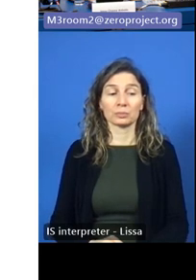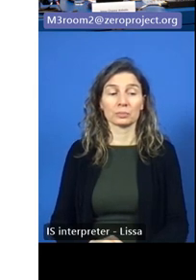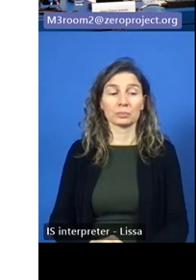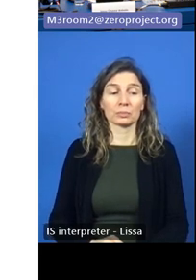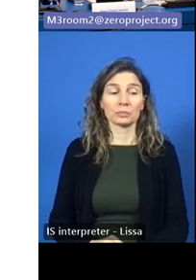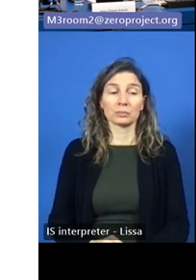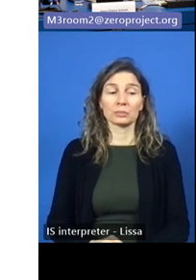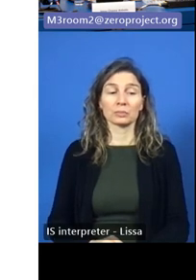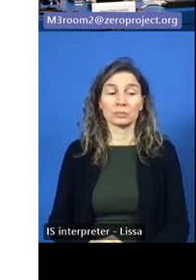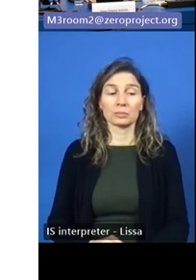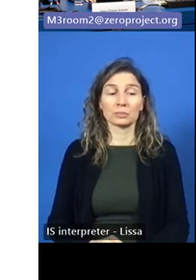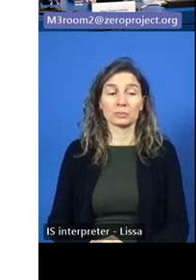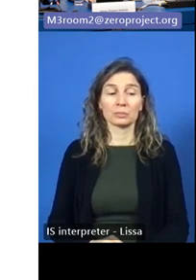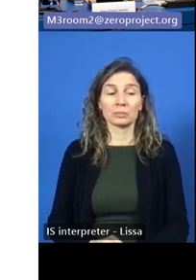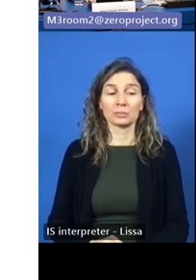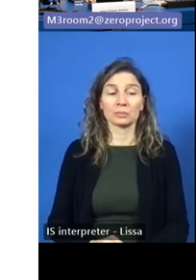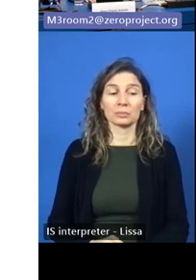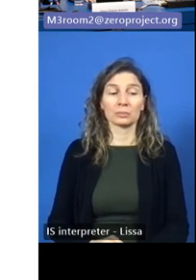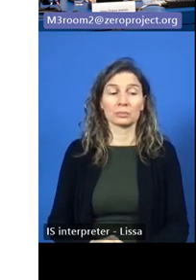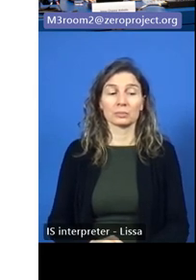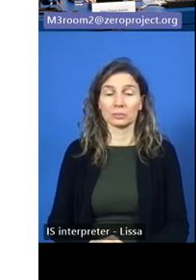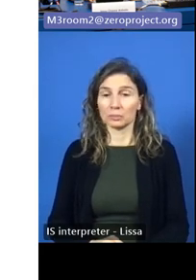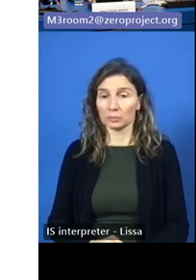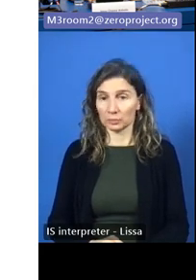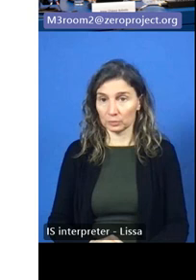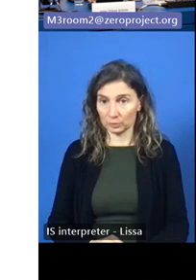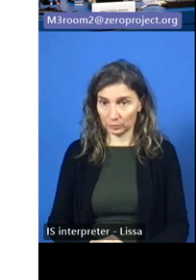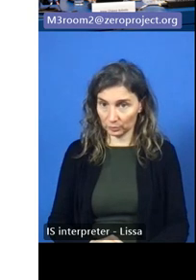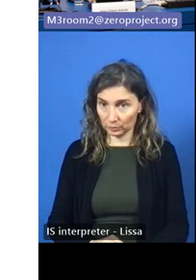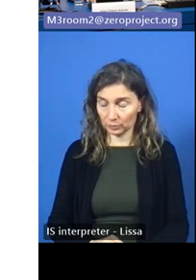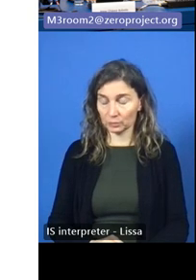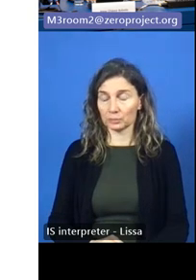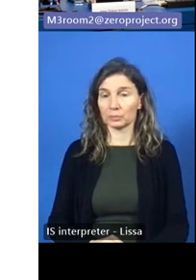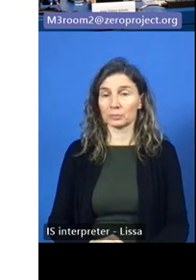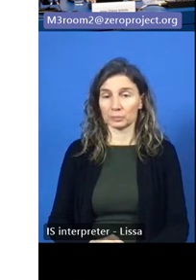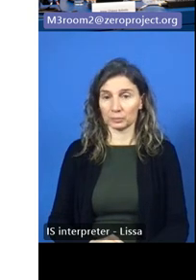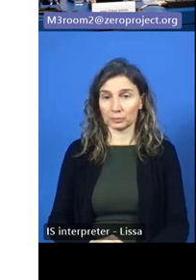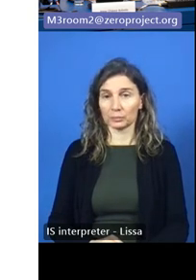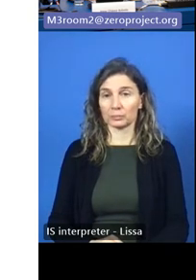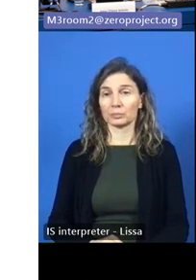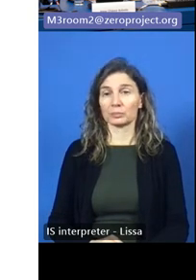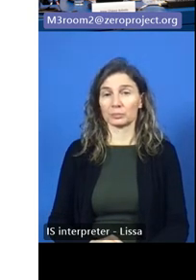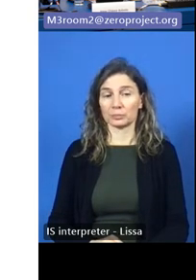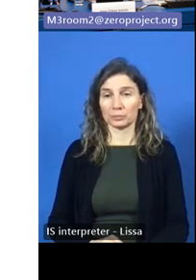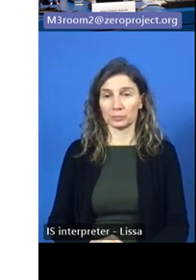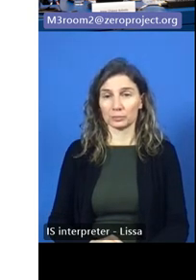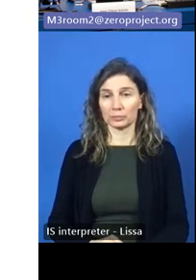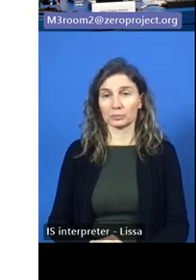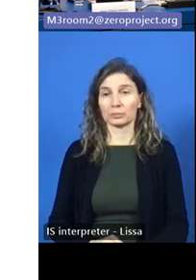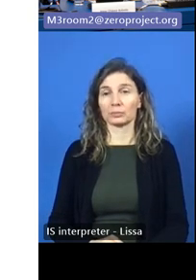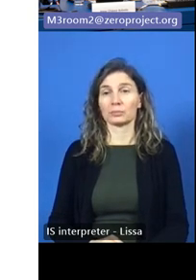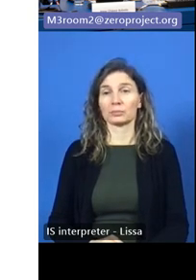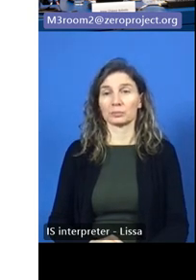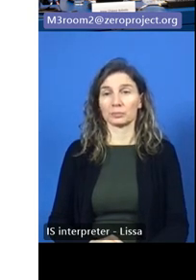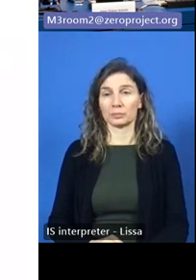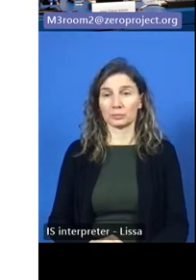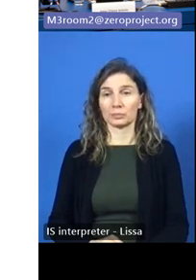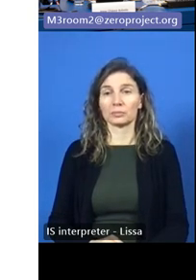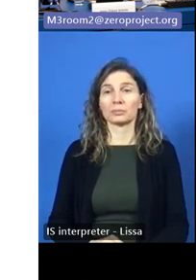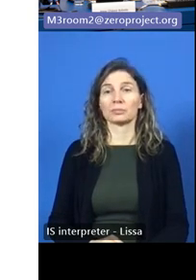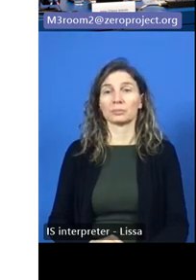provincias de Rioja y Moyobamba, encontrando a niños y adolescentes sordos que nunca tuvieron contacto con la lengua de